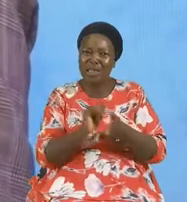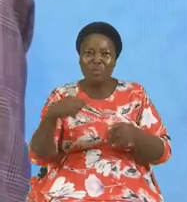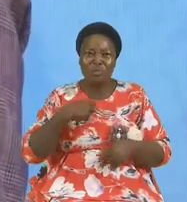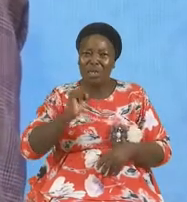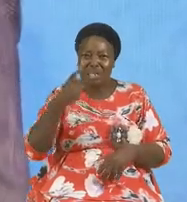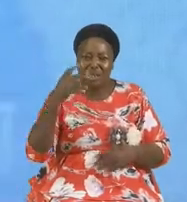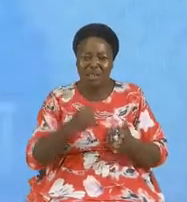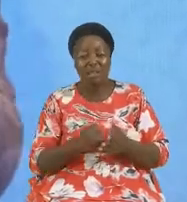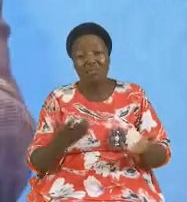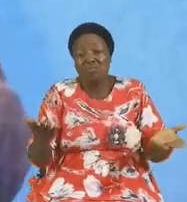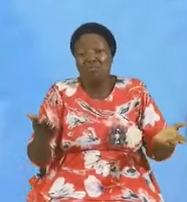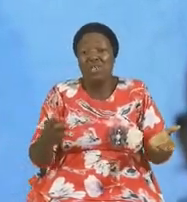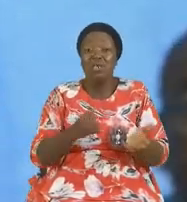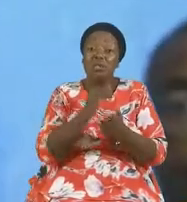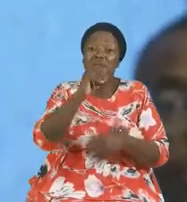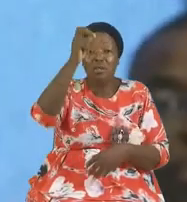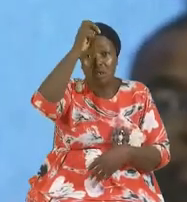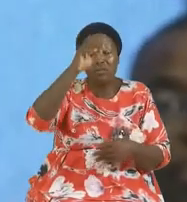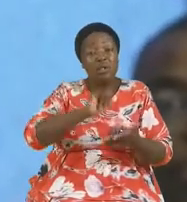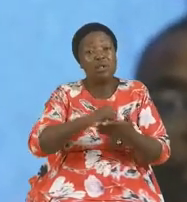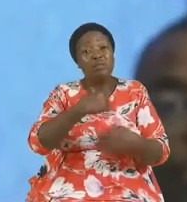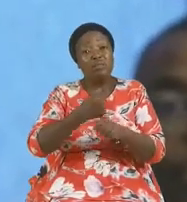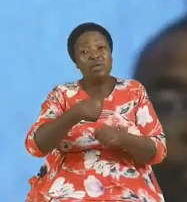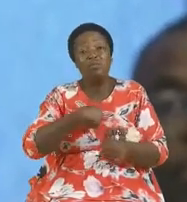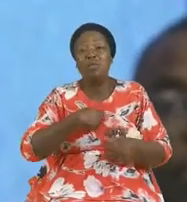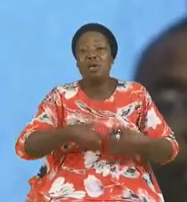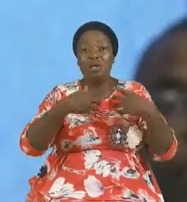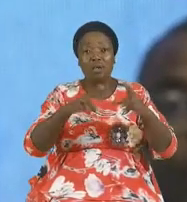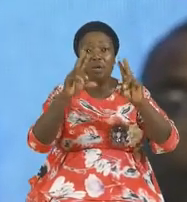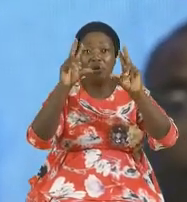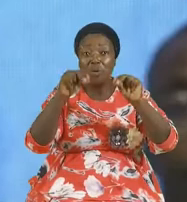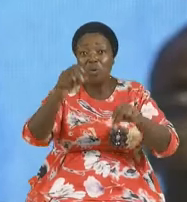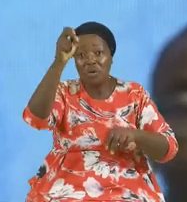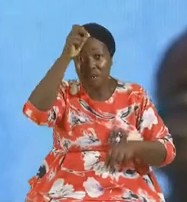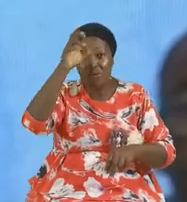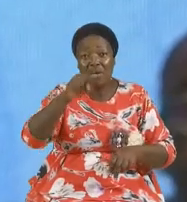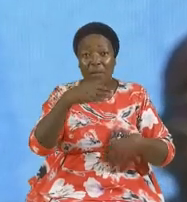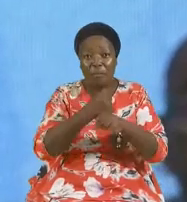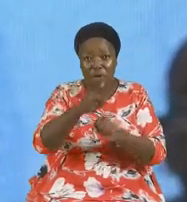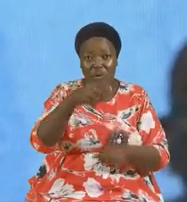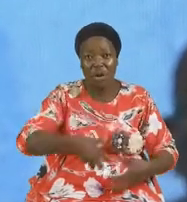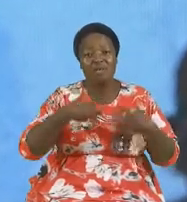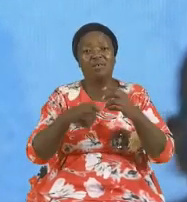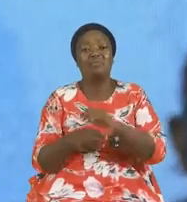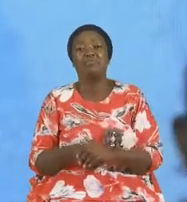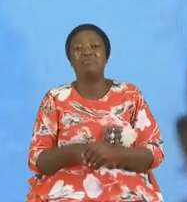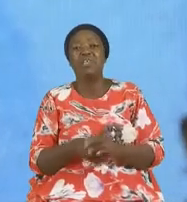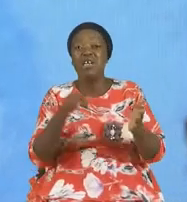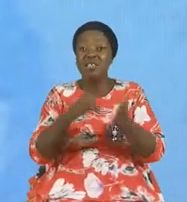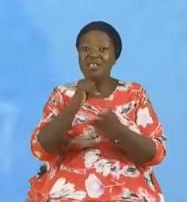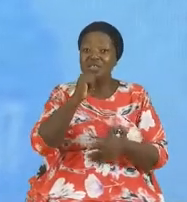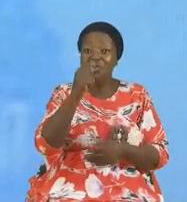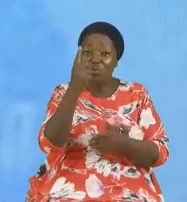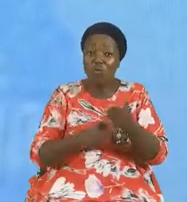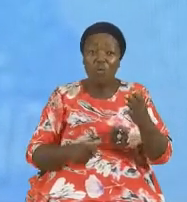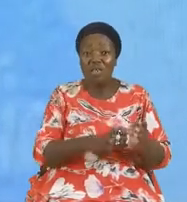are so angry and it is visible. We can see. The devil made me angry. No devil can make